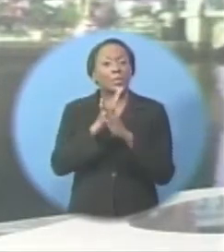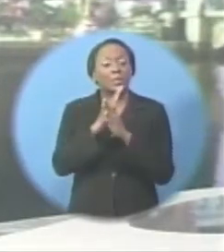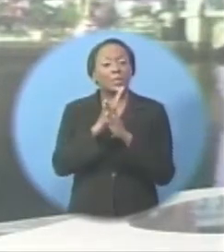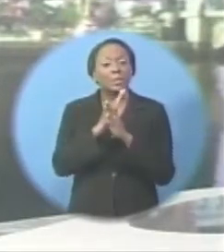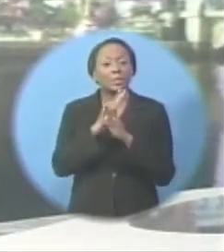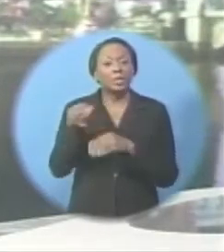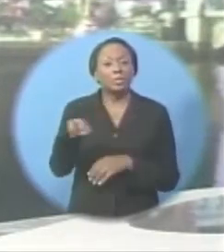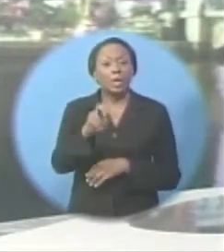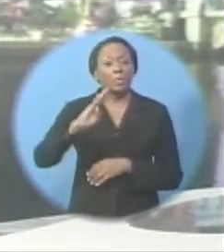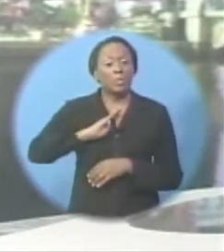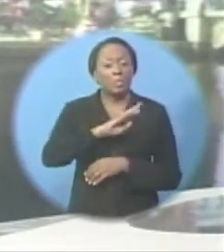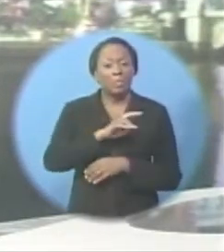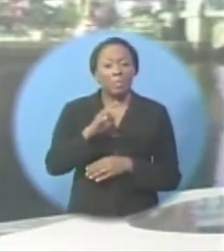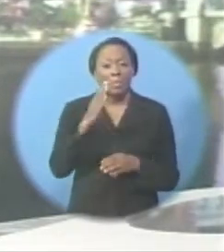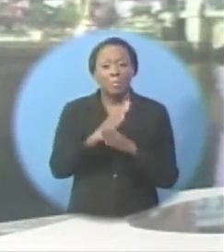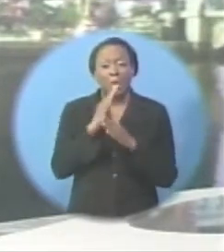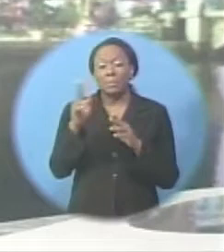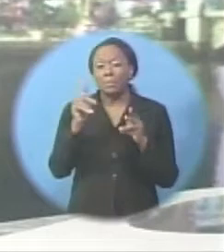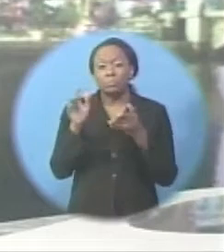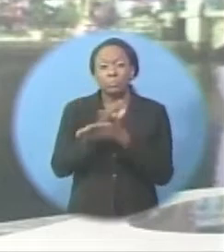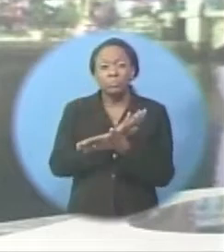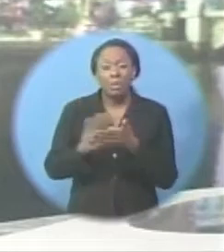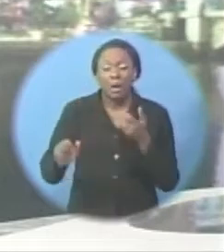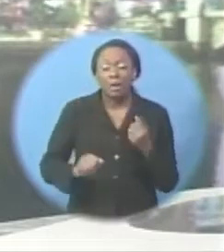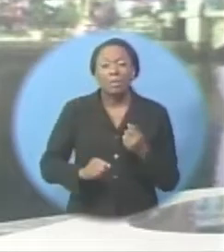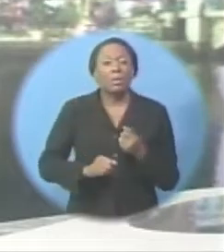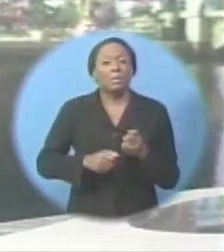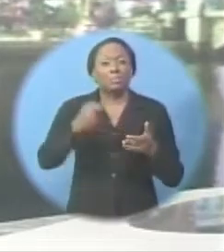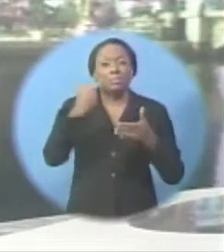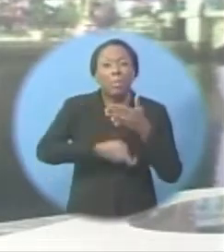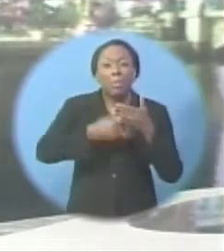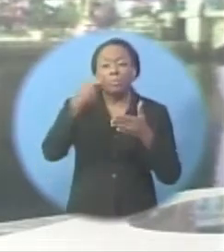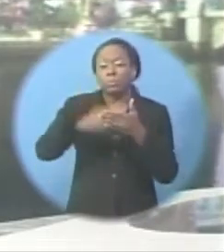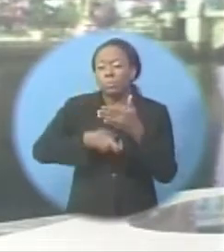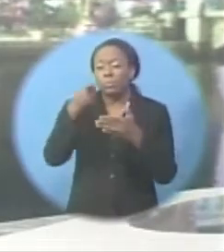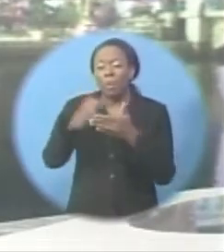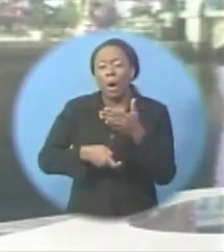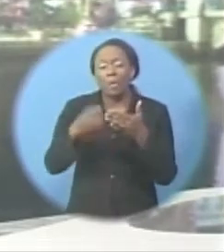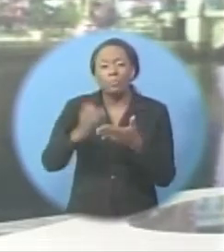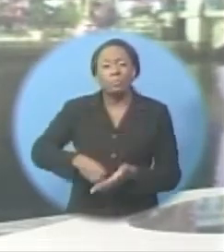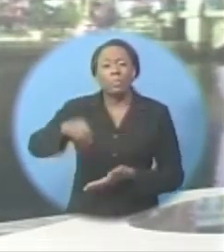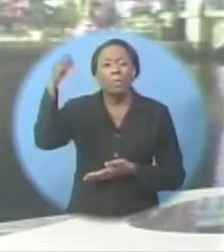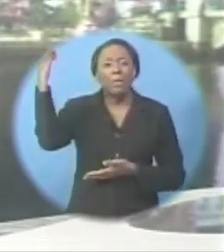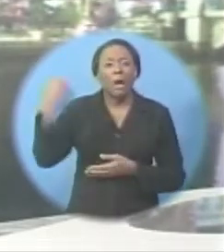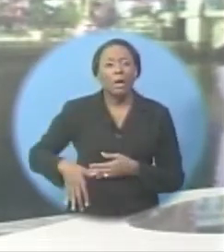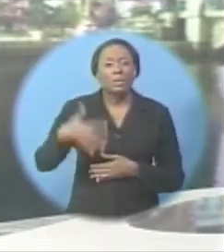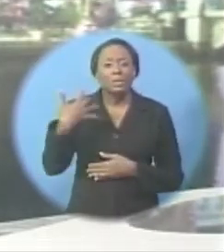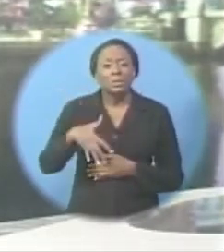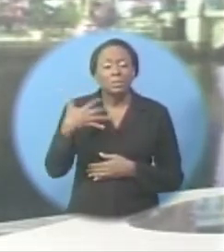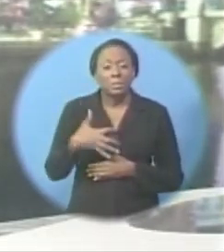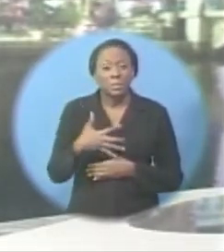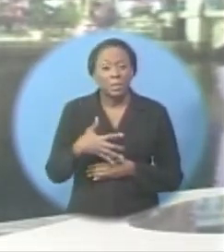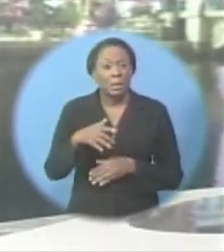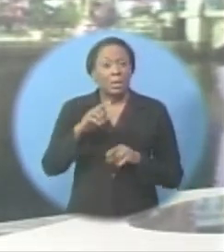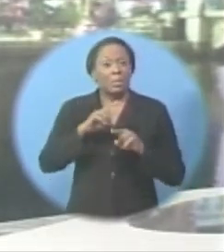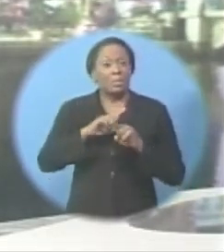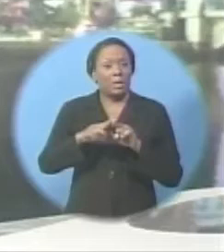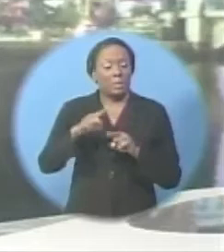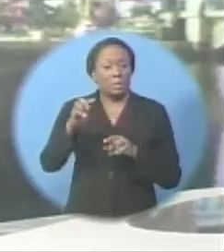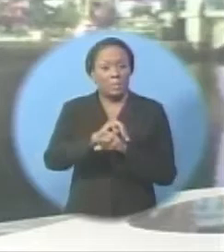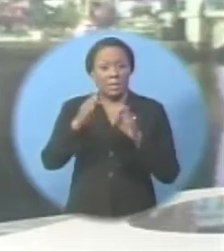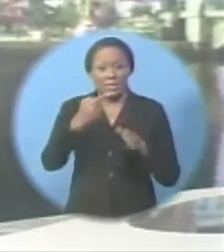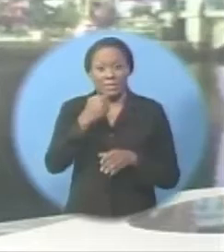to repair the damage caused to buses each year. And if its minister had his way, bad-behaved children would be